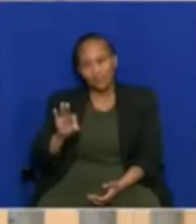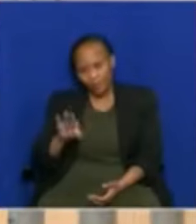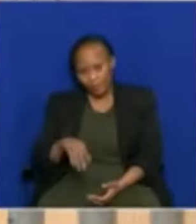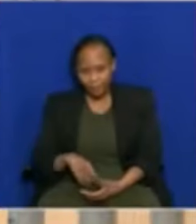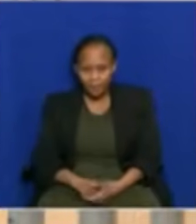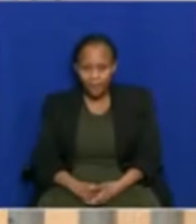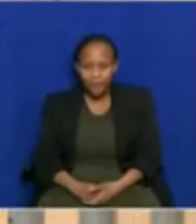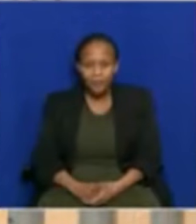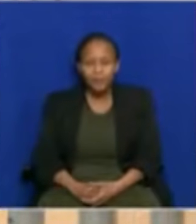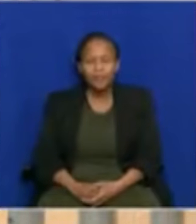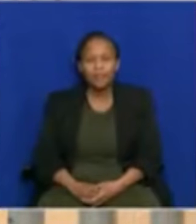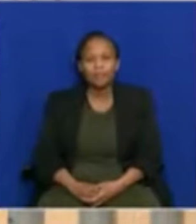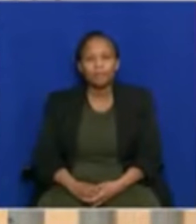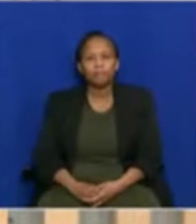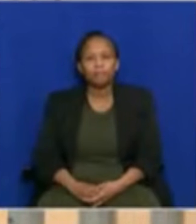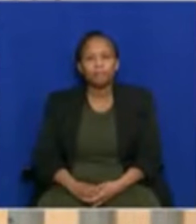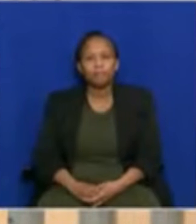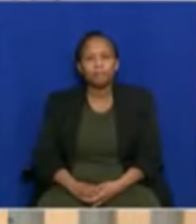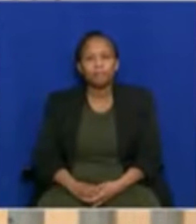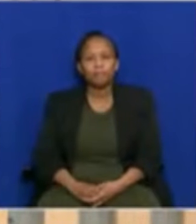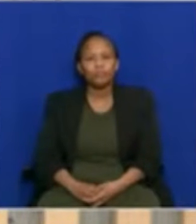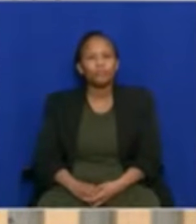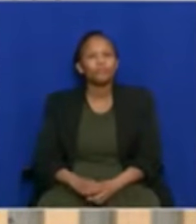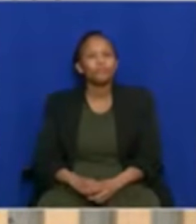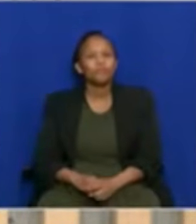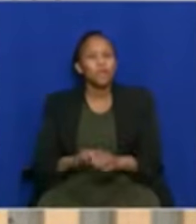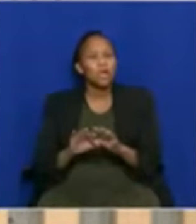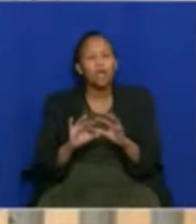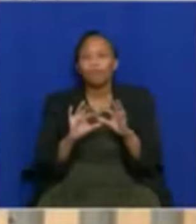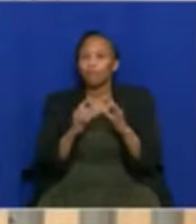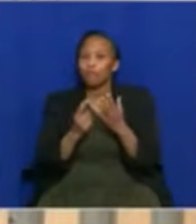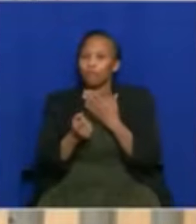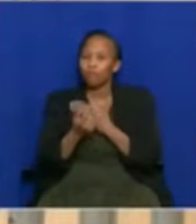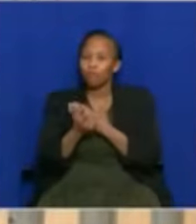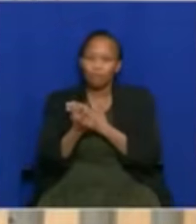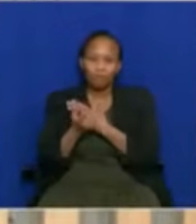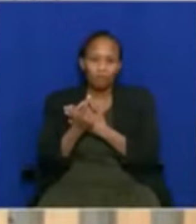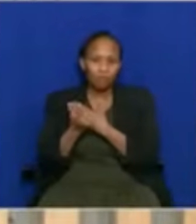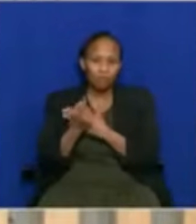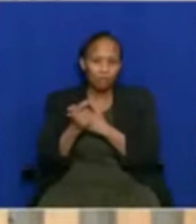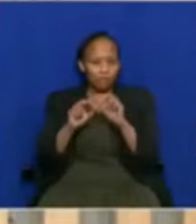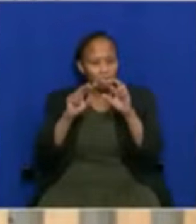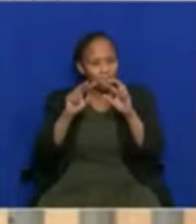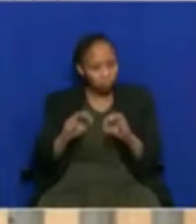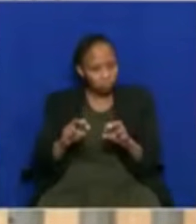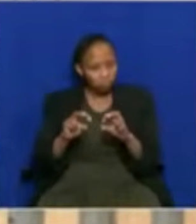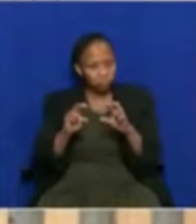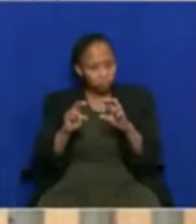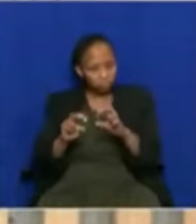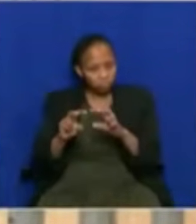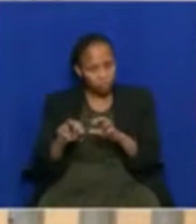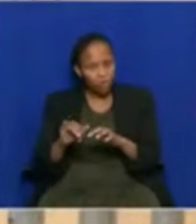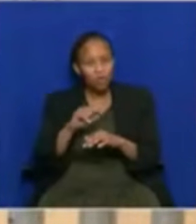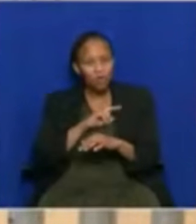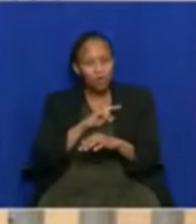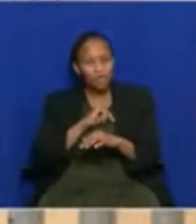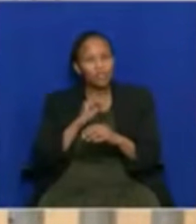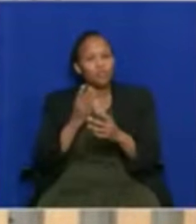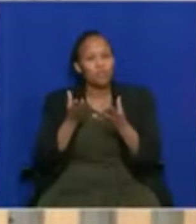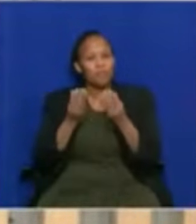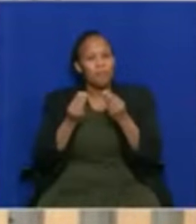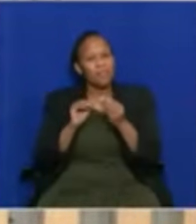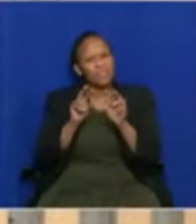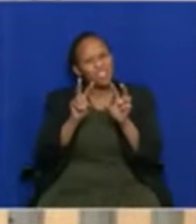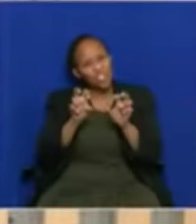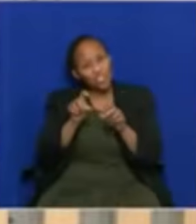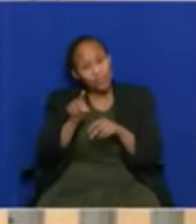So while all this activity takes place within the inspectorate to get to the bottom of these issues, then according to this